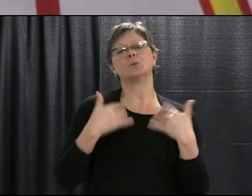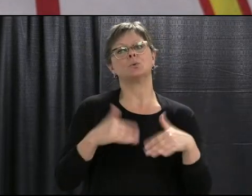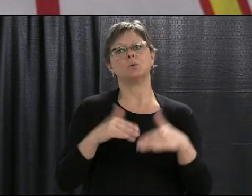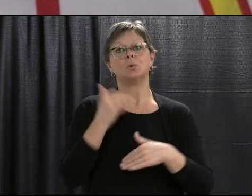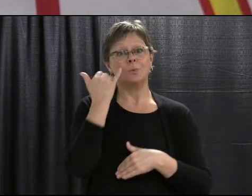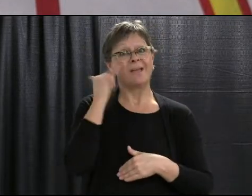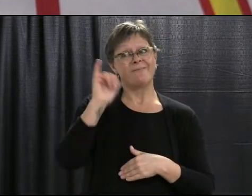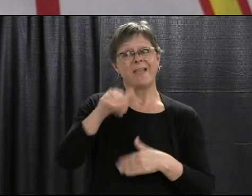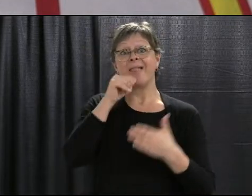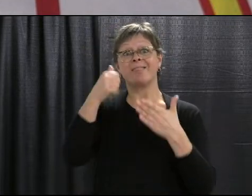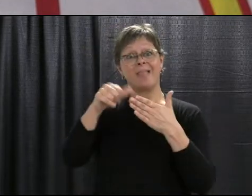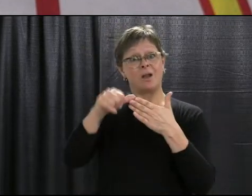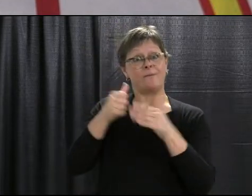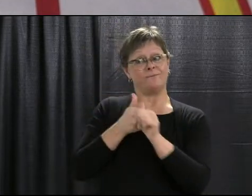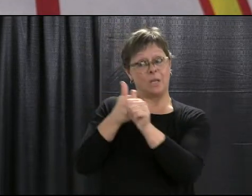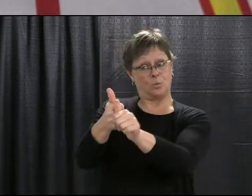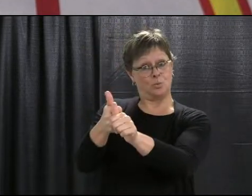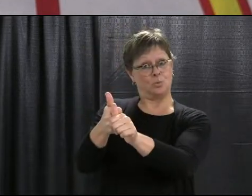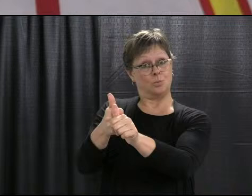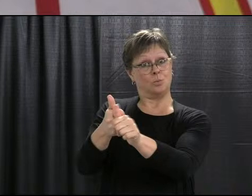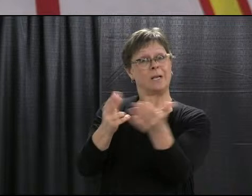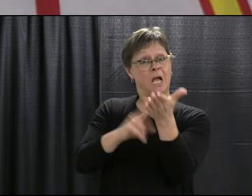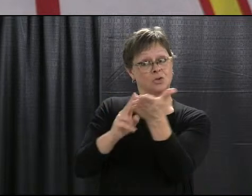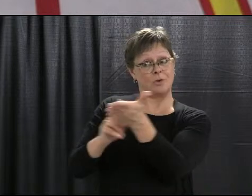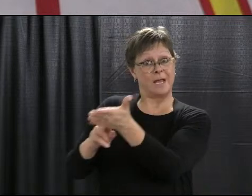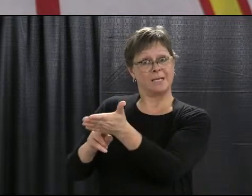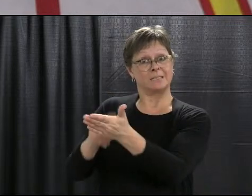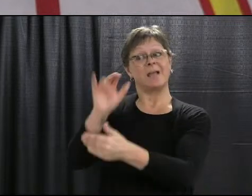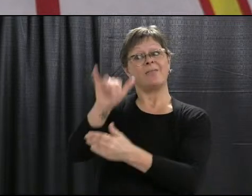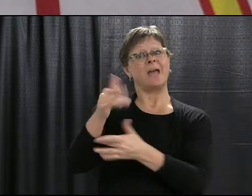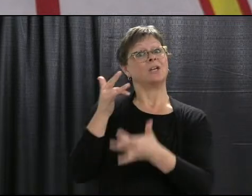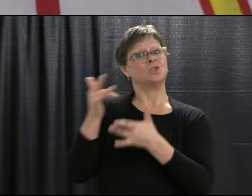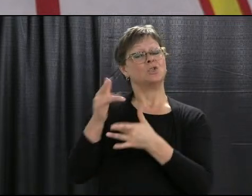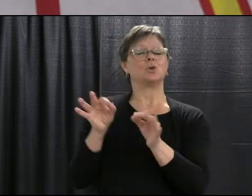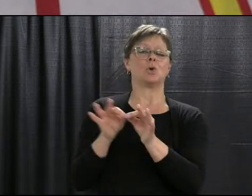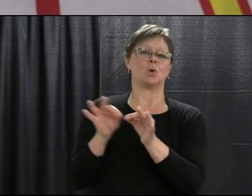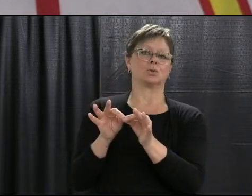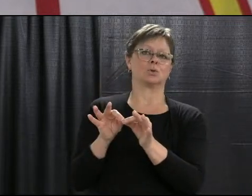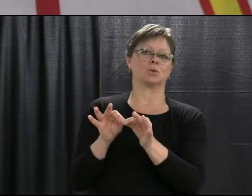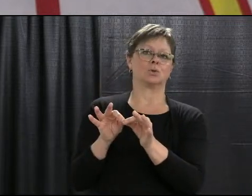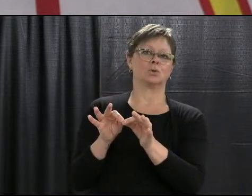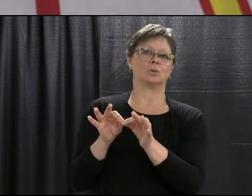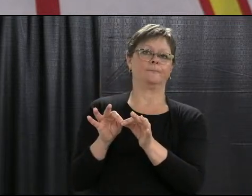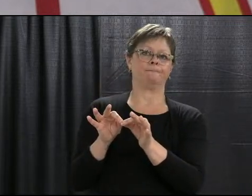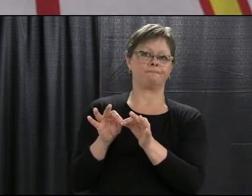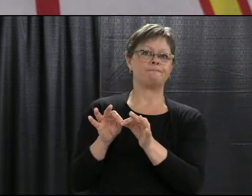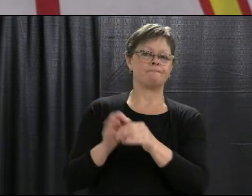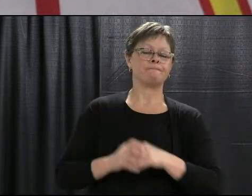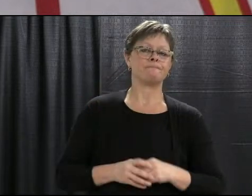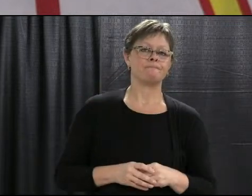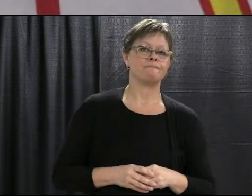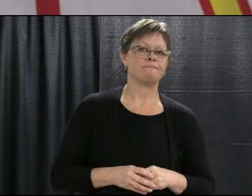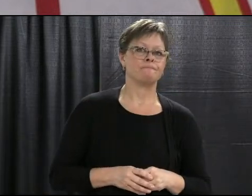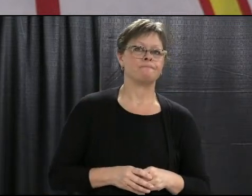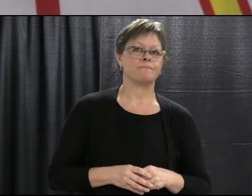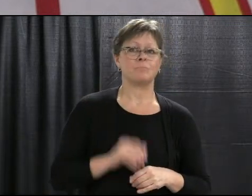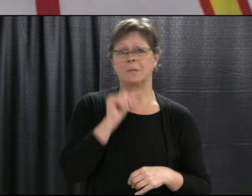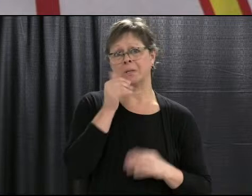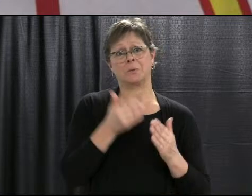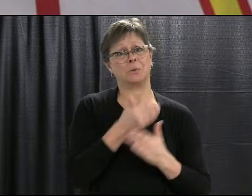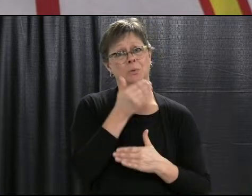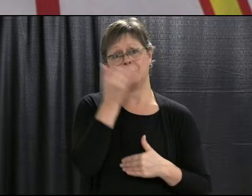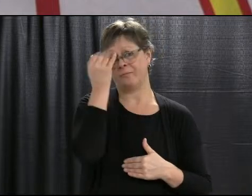of these contracts were followed, then the concern is cost, the cost of agency nursing, which is not a new